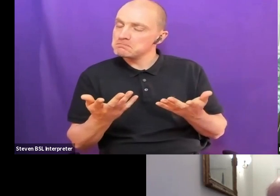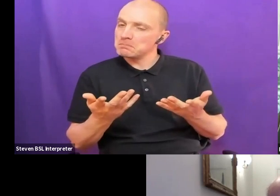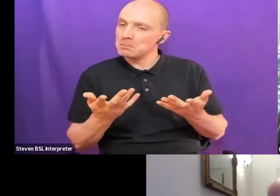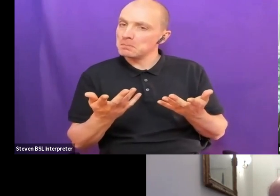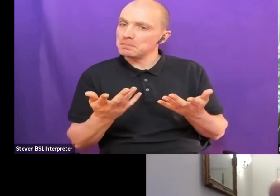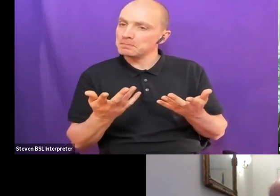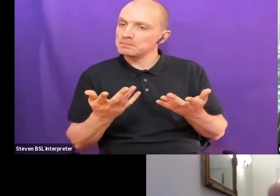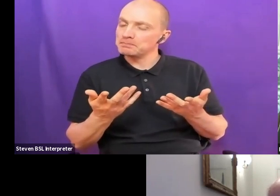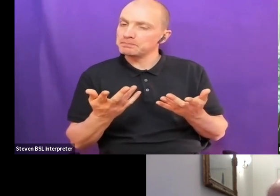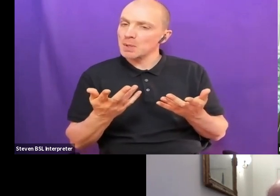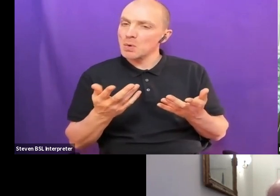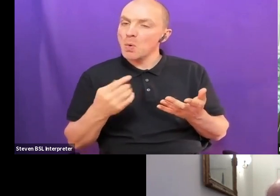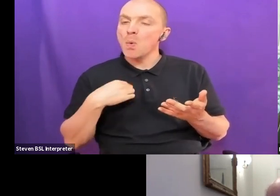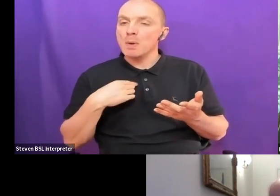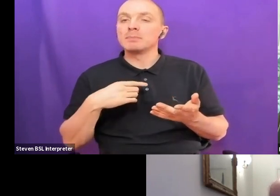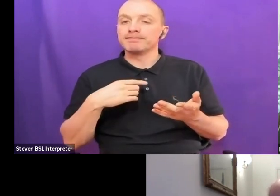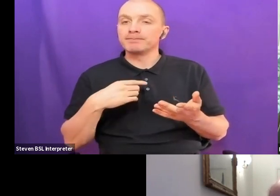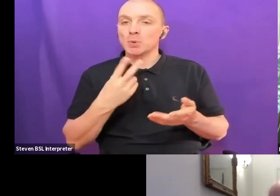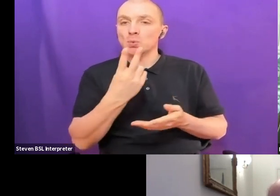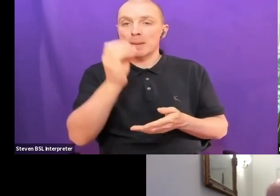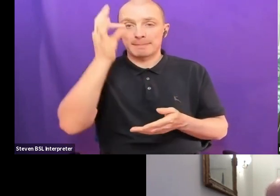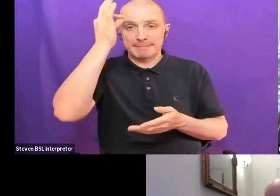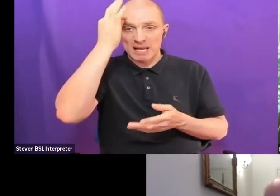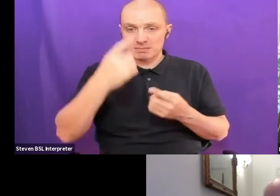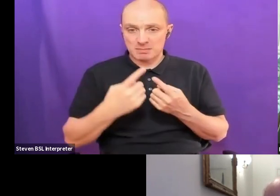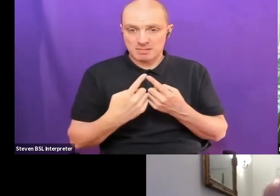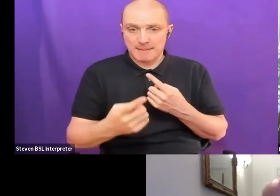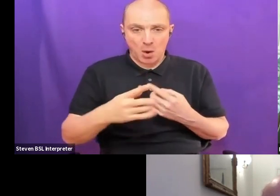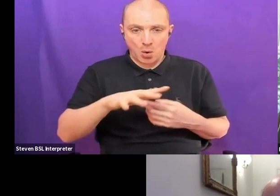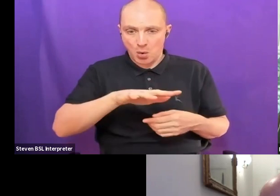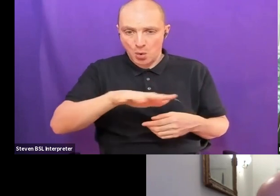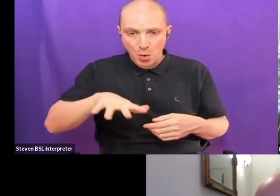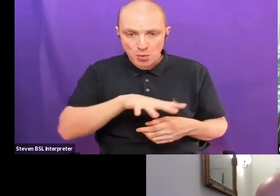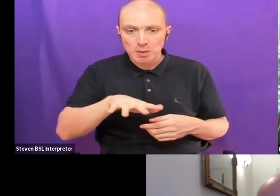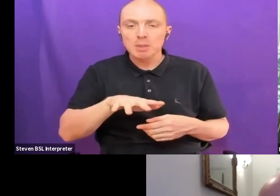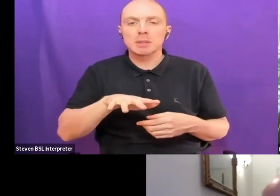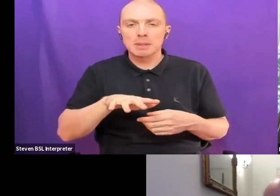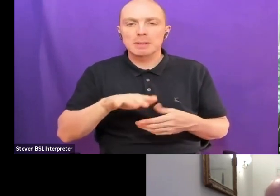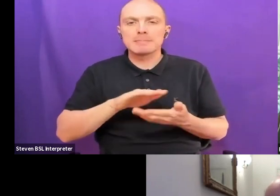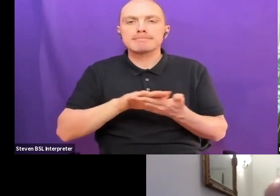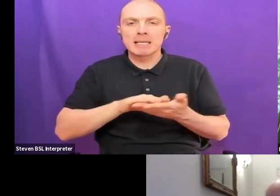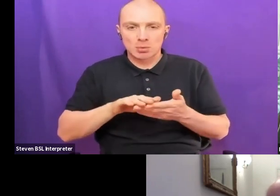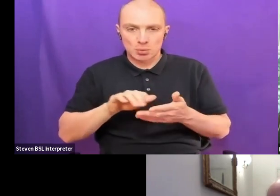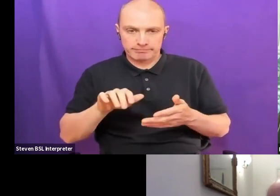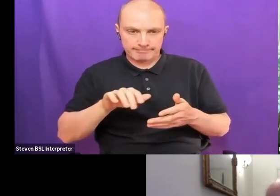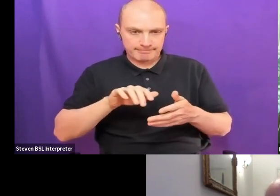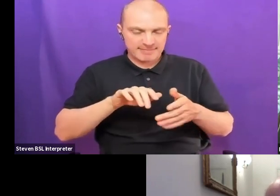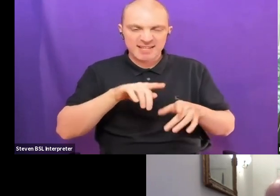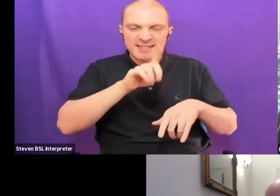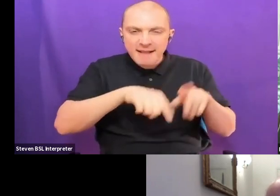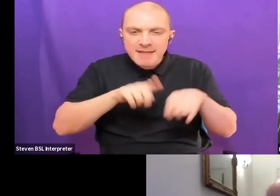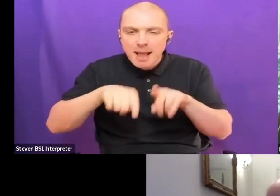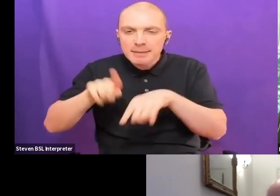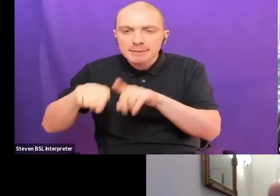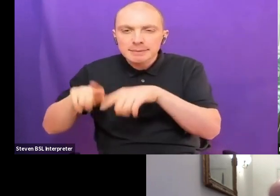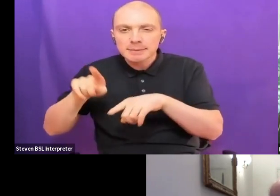communities where everything on your doorstep must be a great aspiration. And when I say diverse, I'm particularly thinking about age,